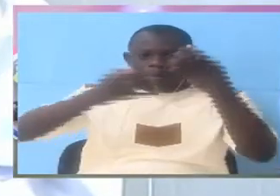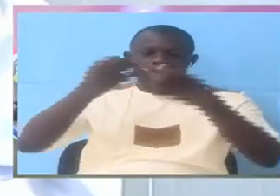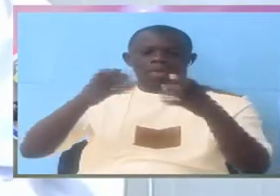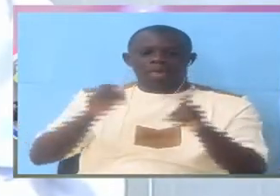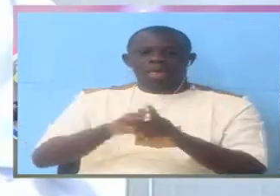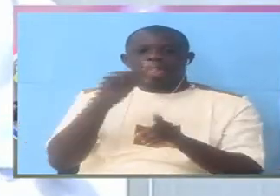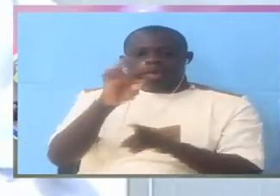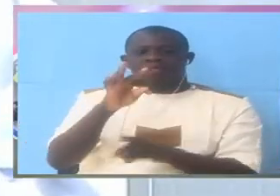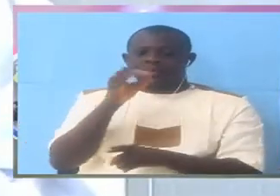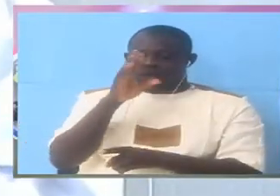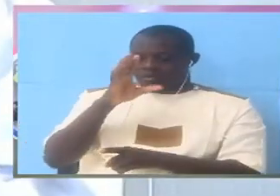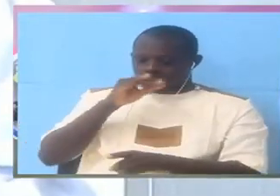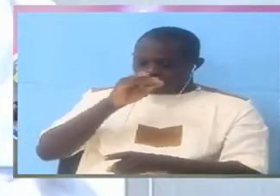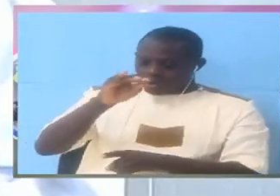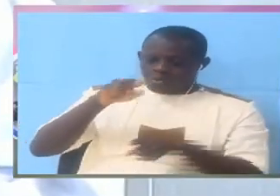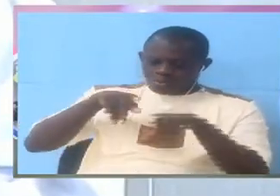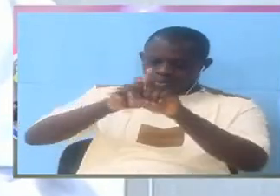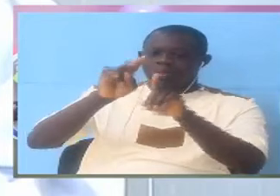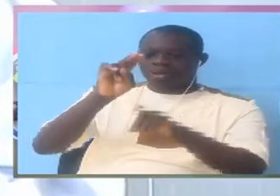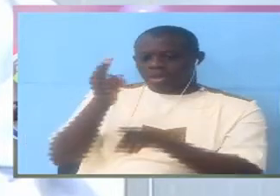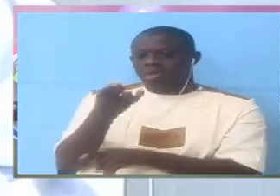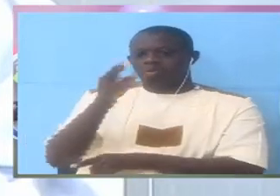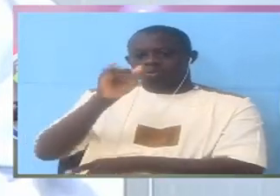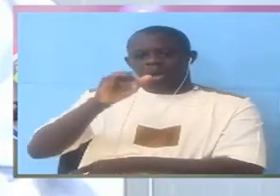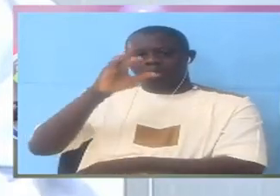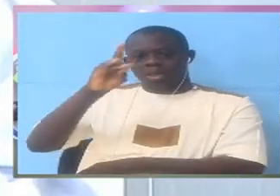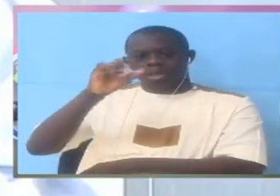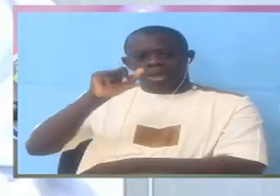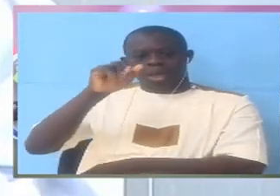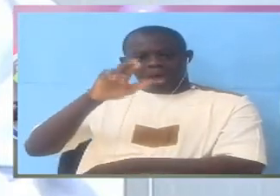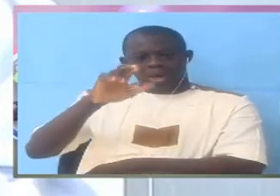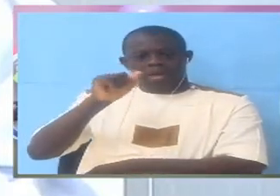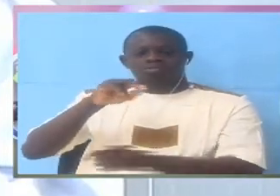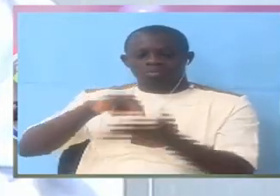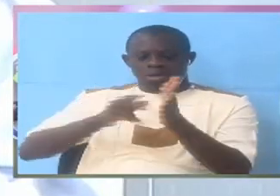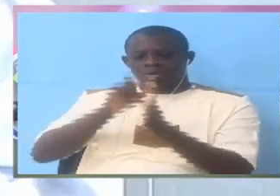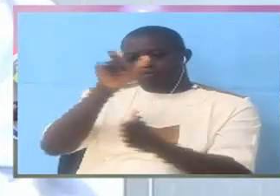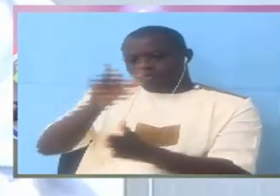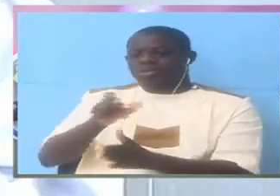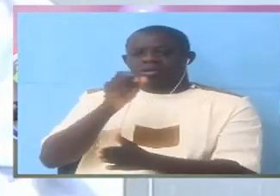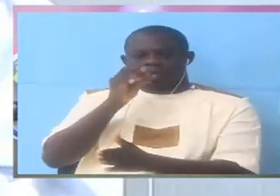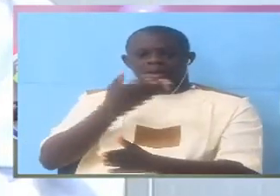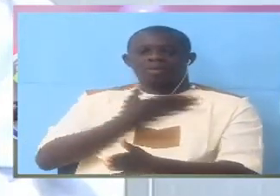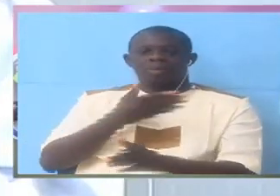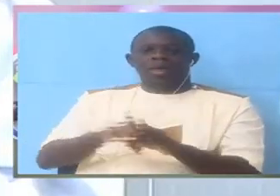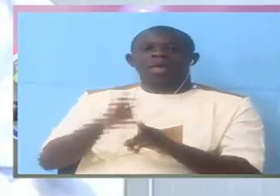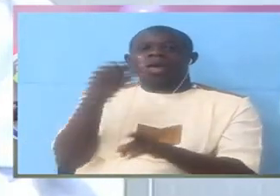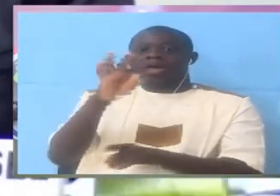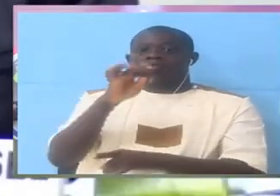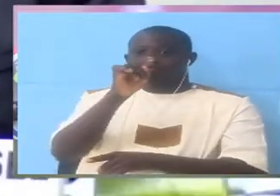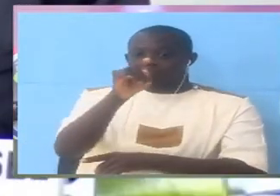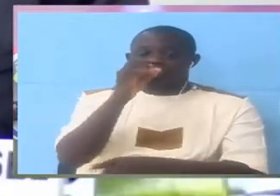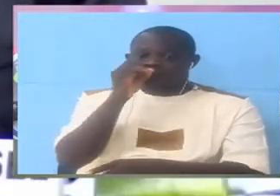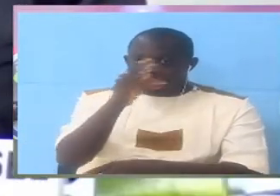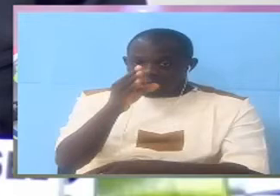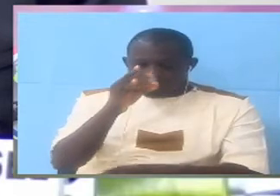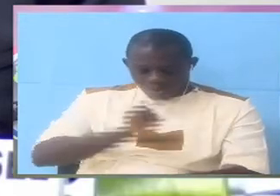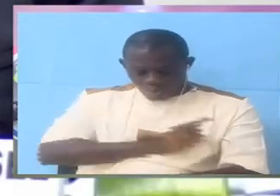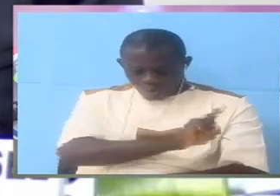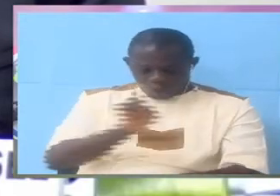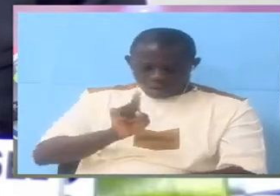there must be somebody. That's true. My friend, if you say we, it means me and somebody else.